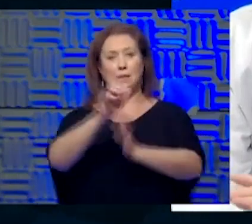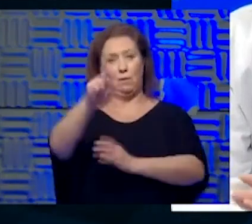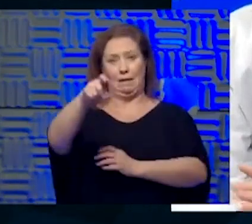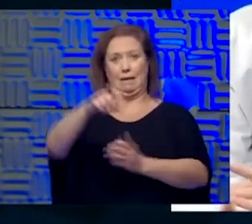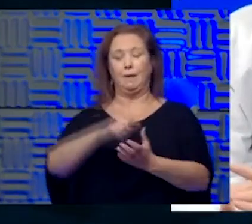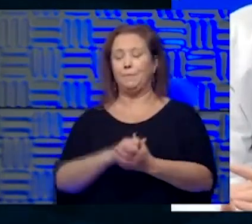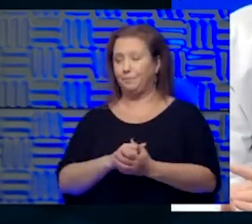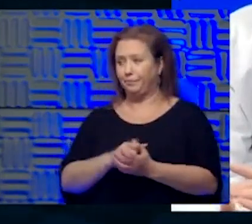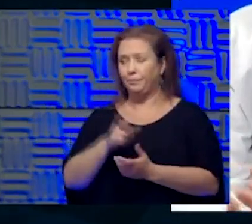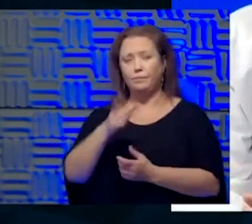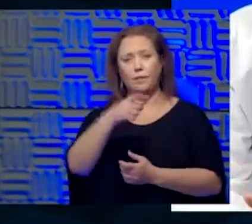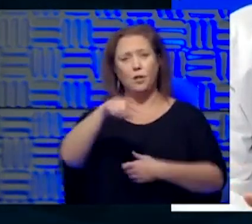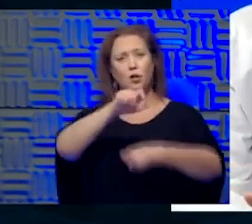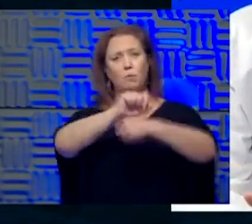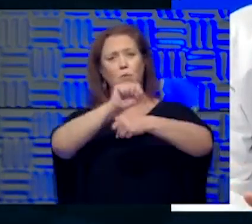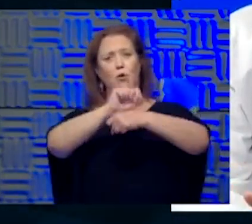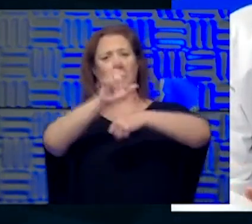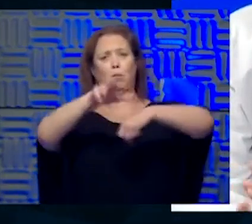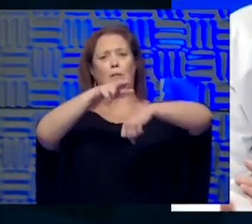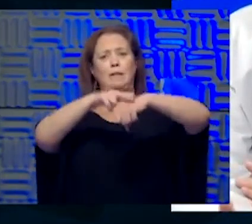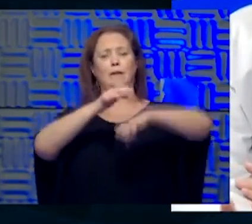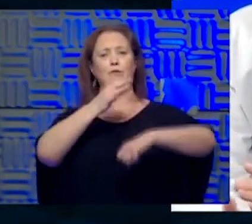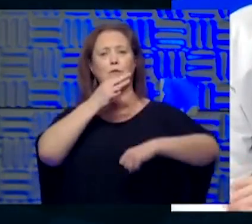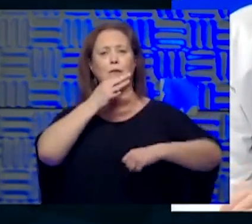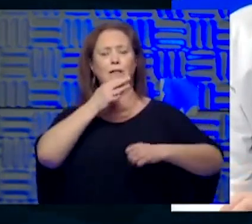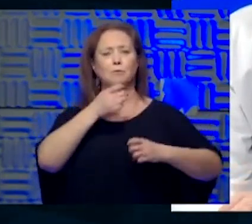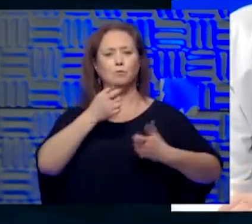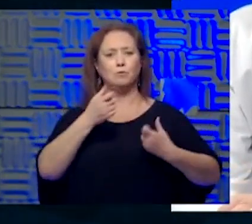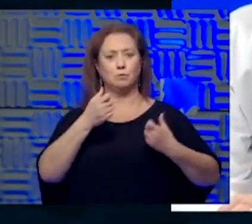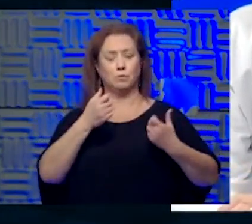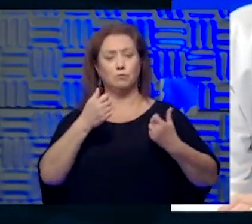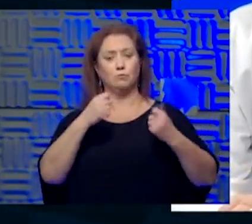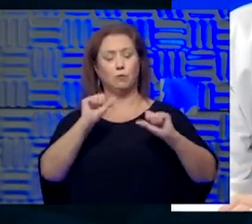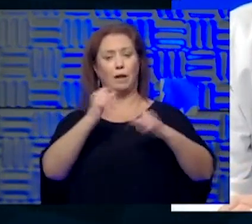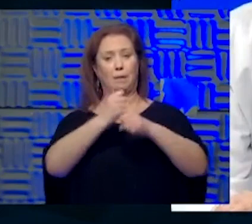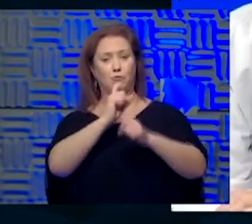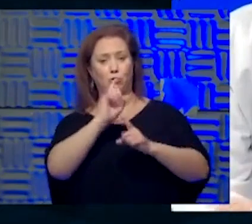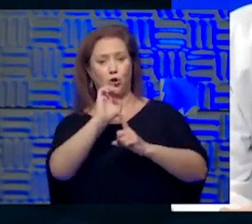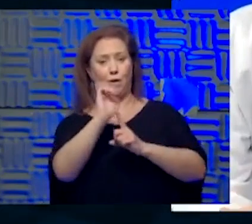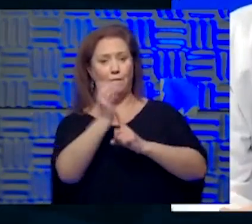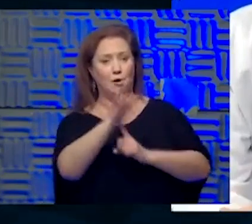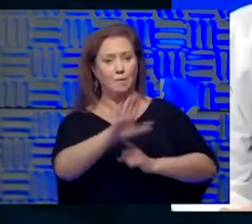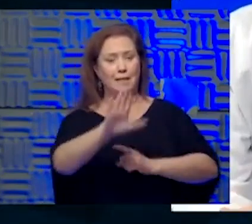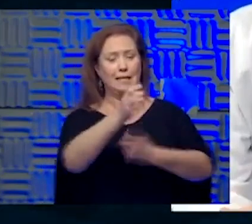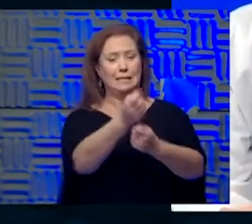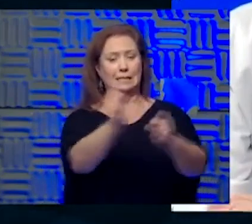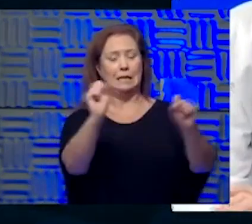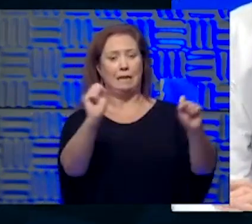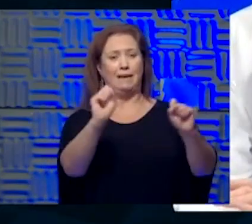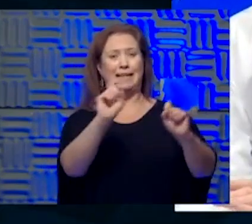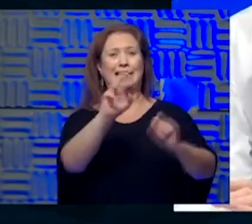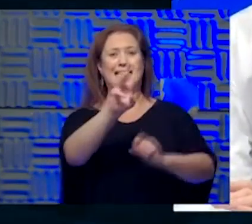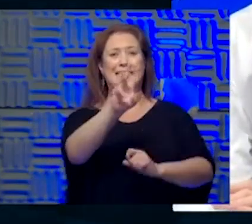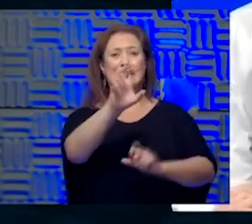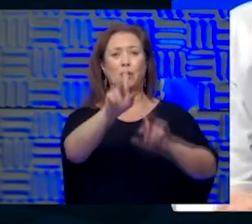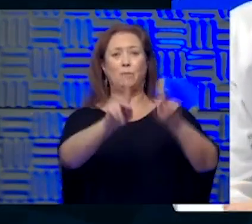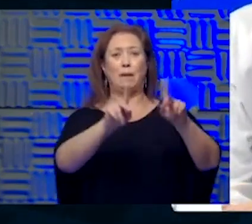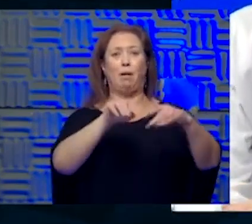all have been working with national experts and others to make sure that that environment is safe for donors, because that's 600 people coming through